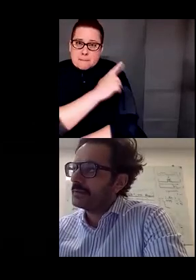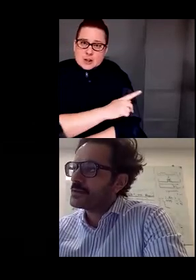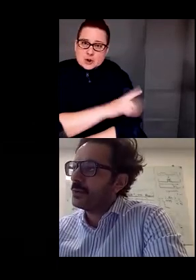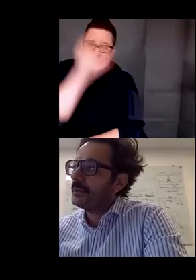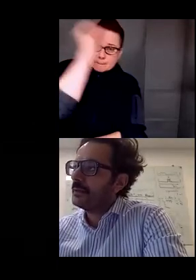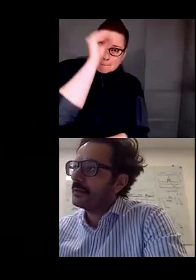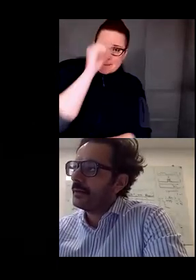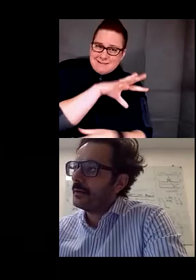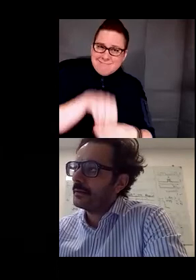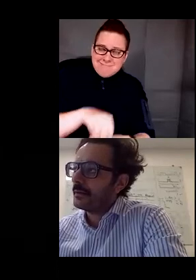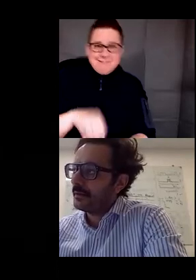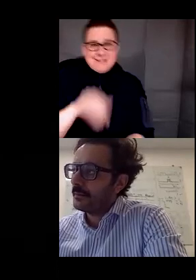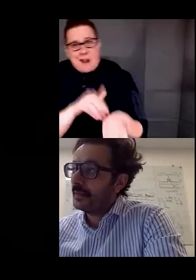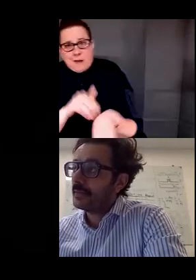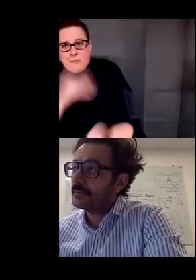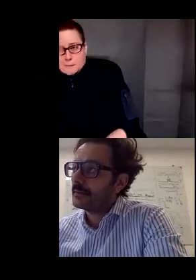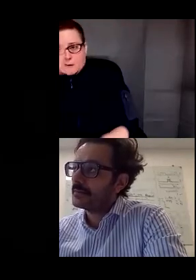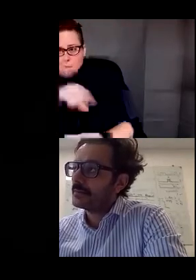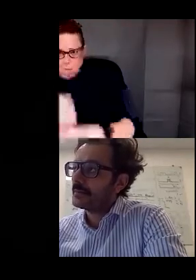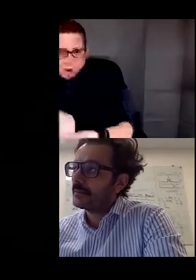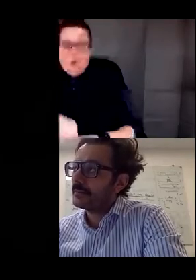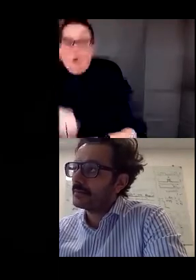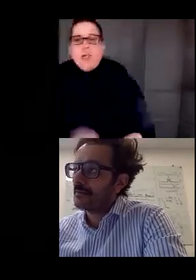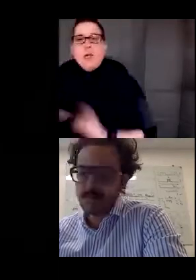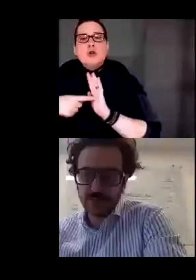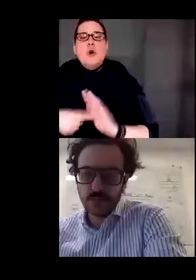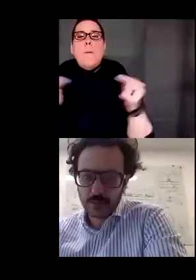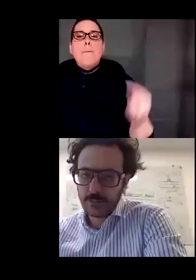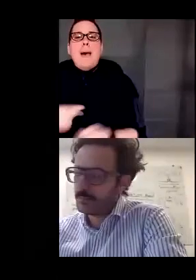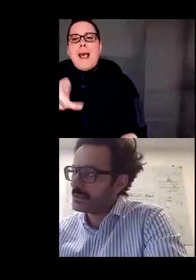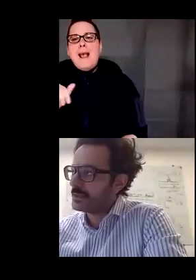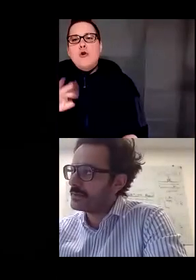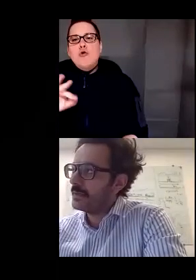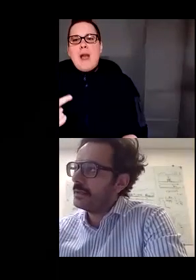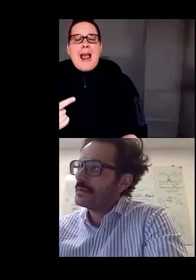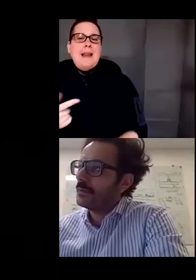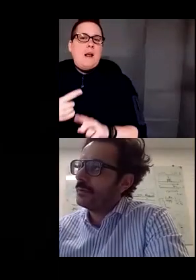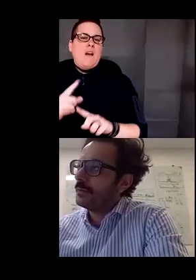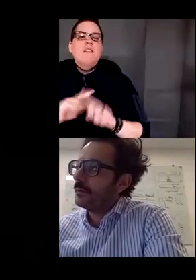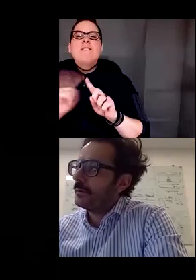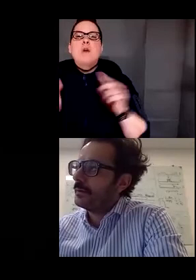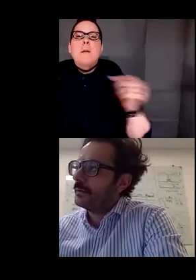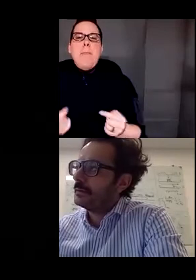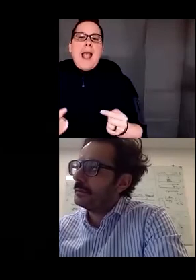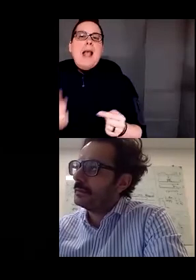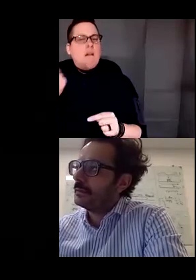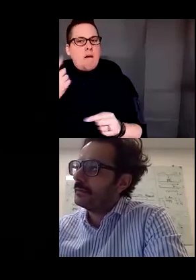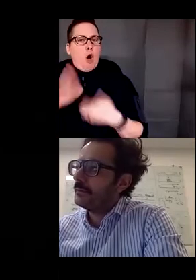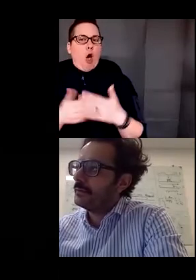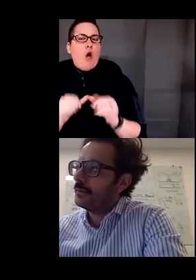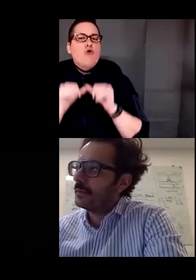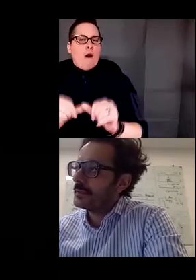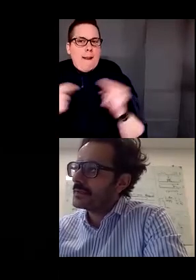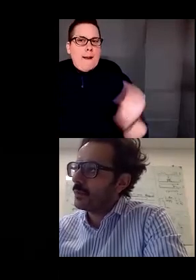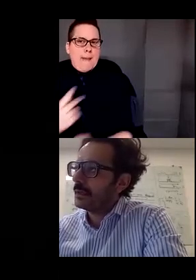So what I'm showing here are pain ratings from different types of chronic pain patients. So if